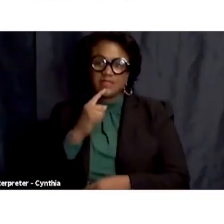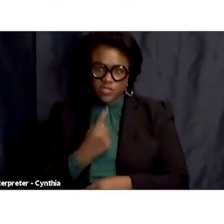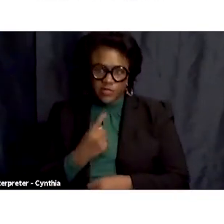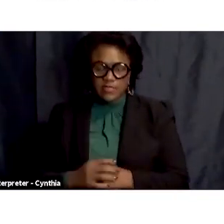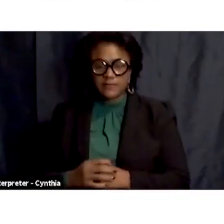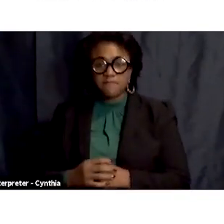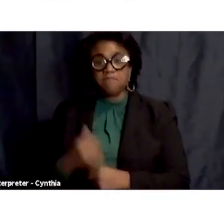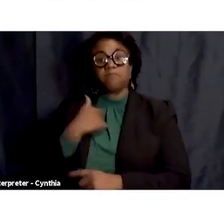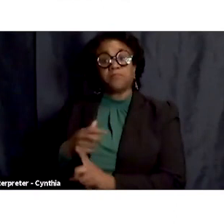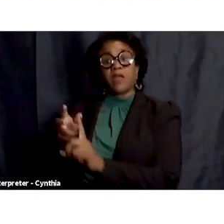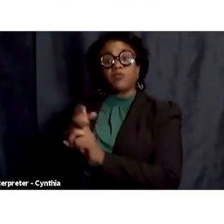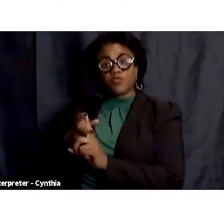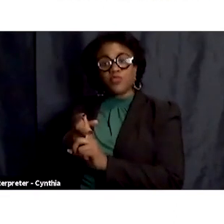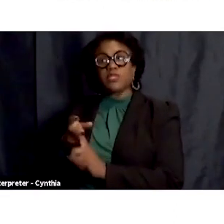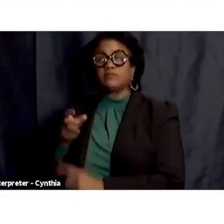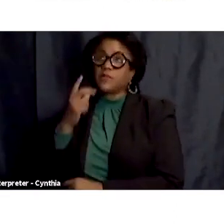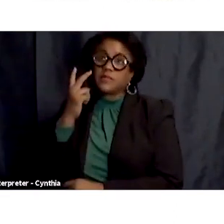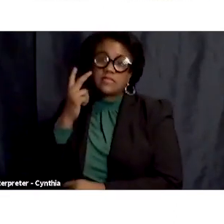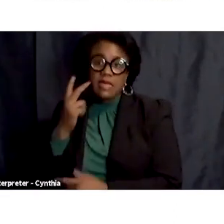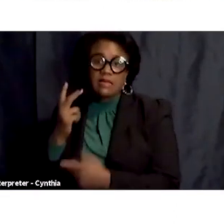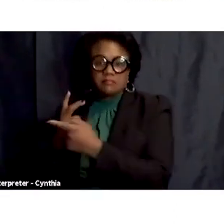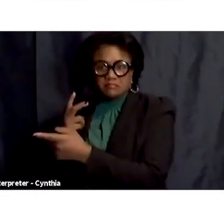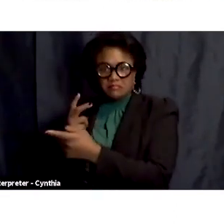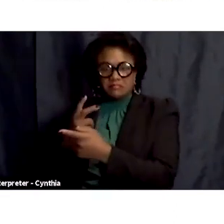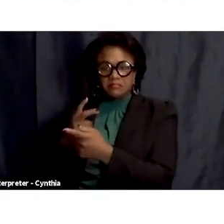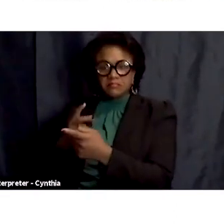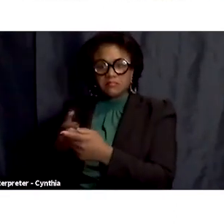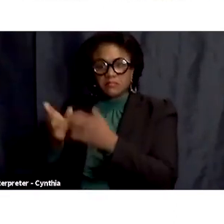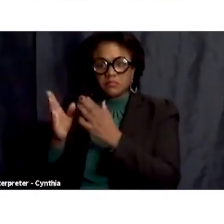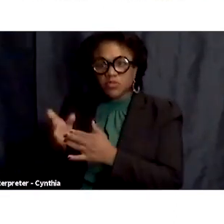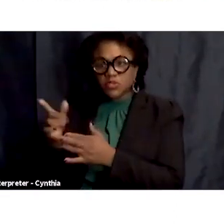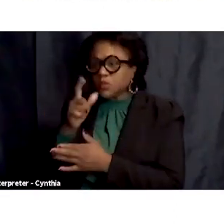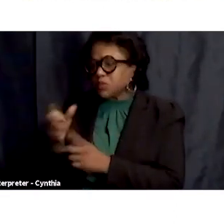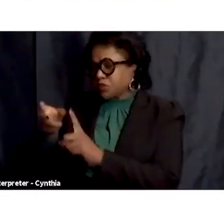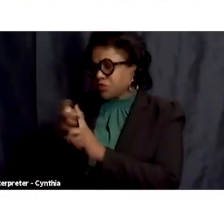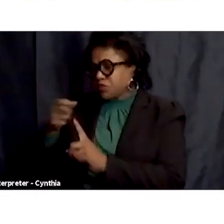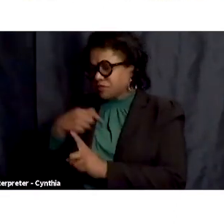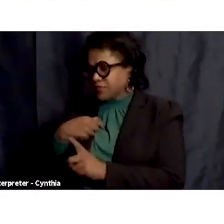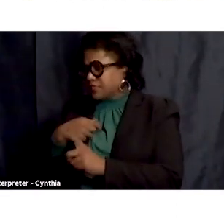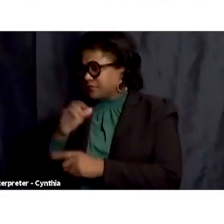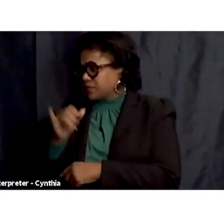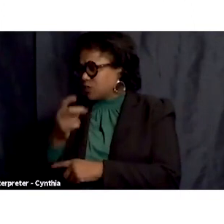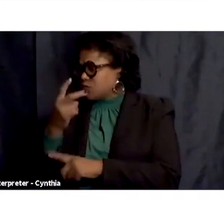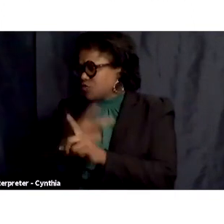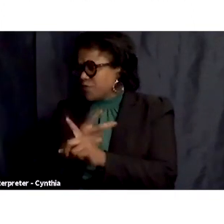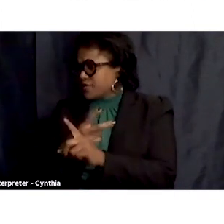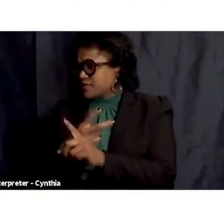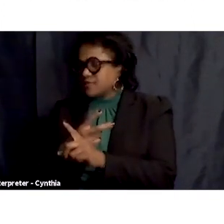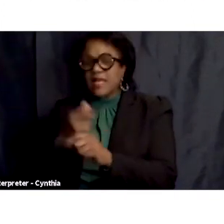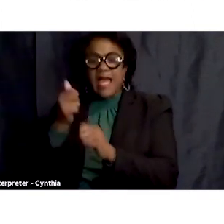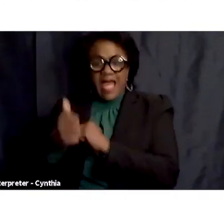was recruited by, I would say, a weaver. I was called, and this is about 2 months after my father had